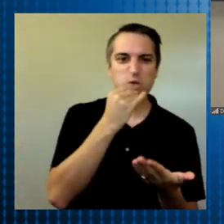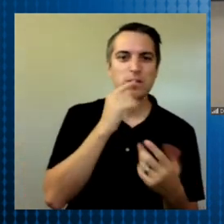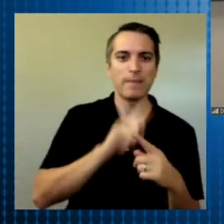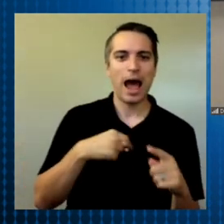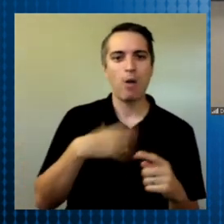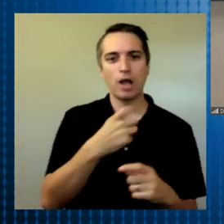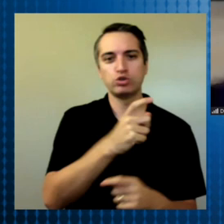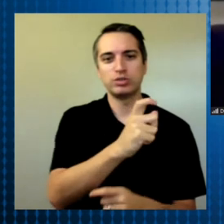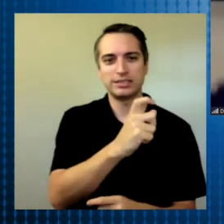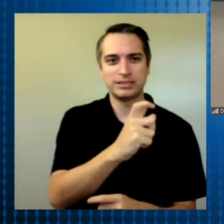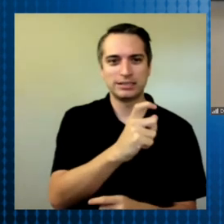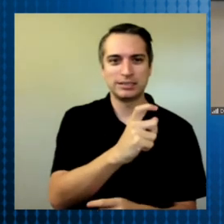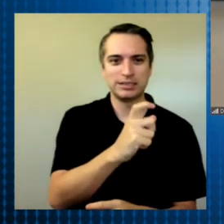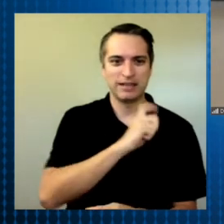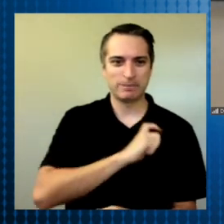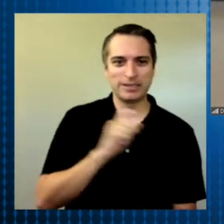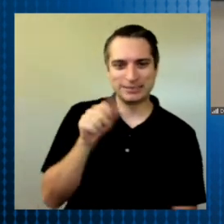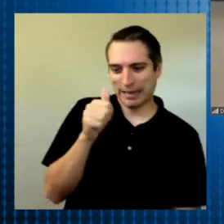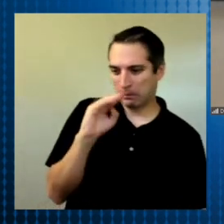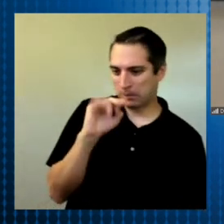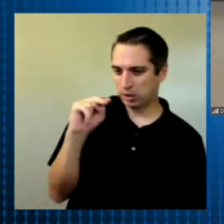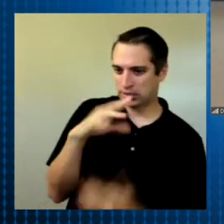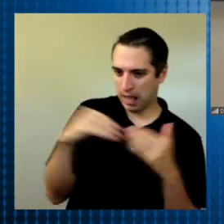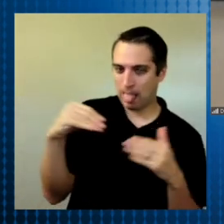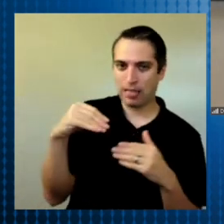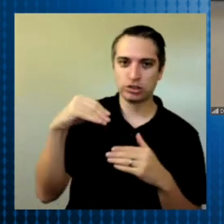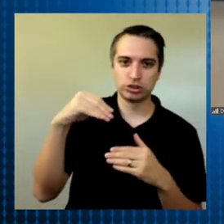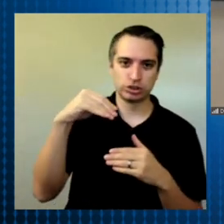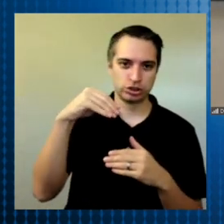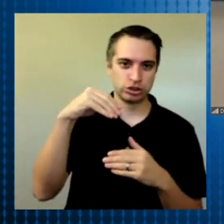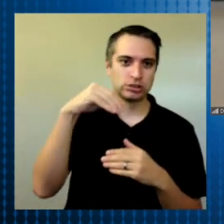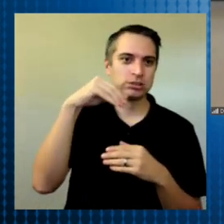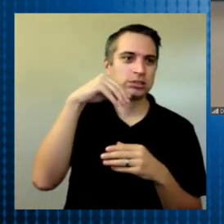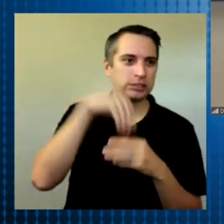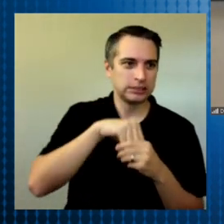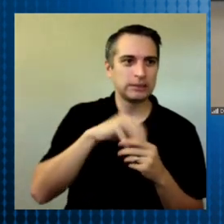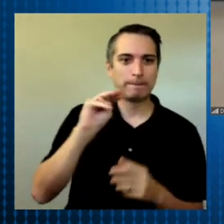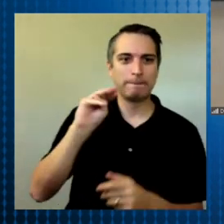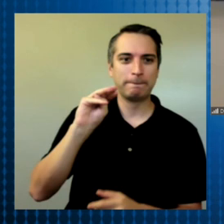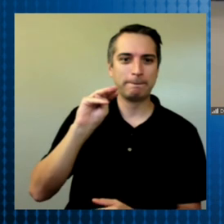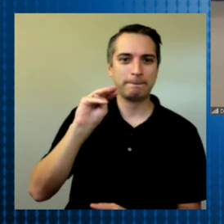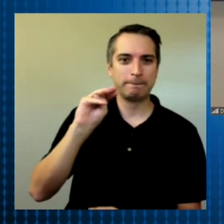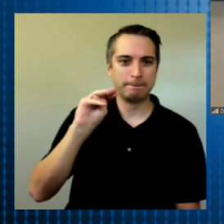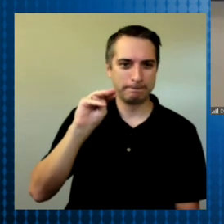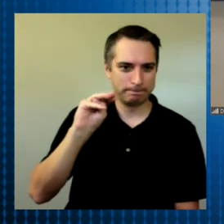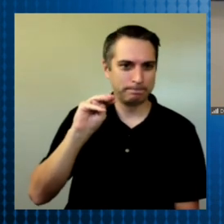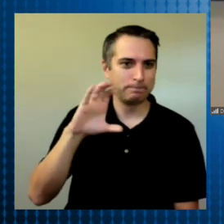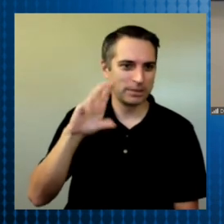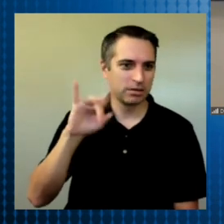$10 million worth of McDonald's stock paid in 2040. I believe in a product that